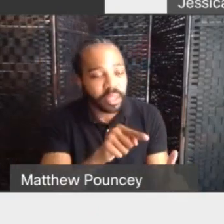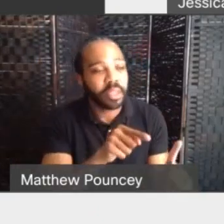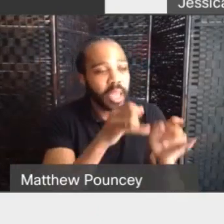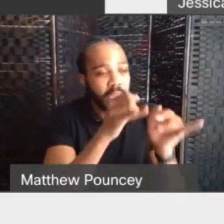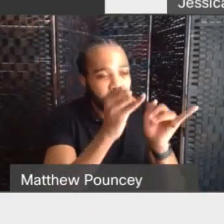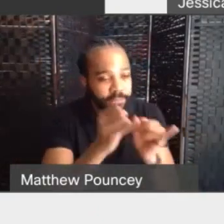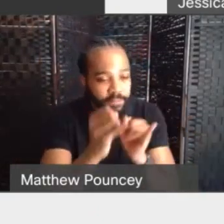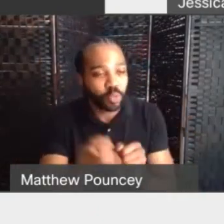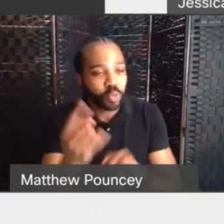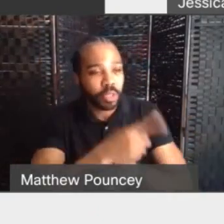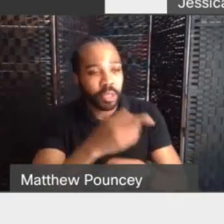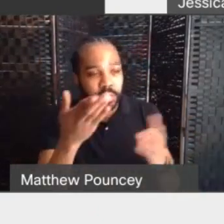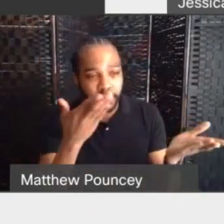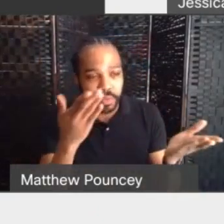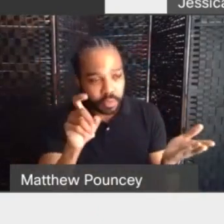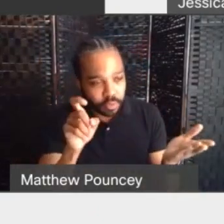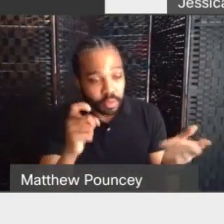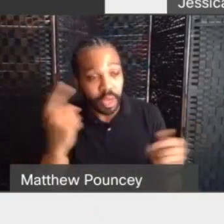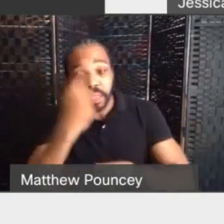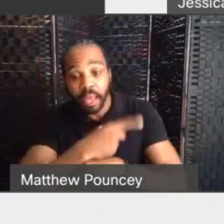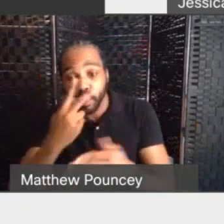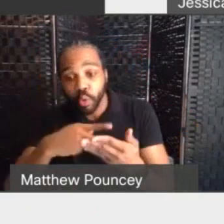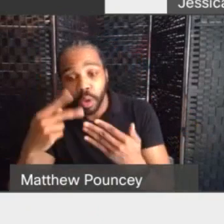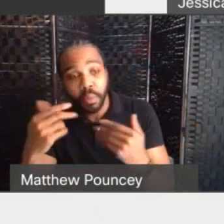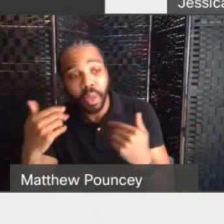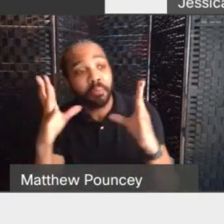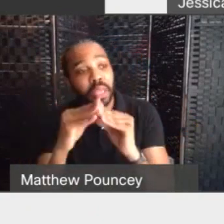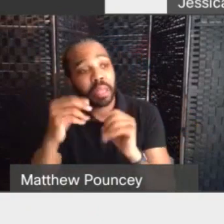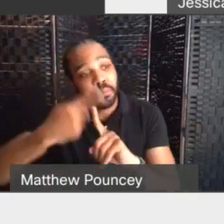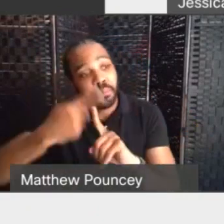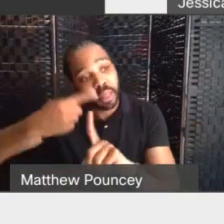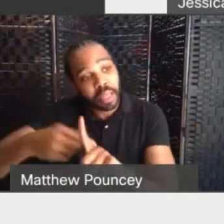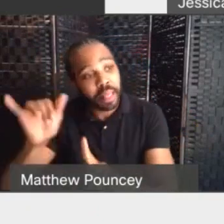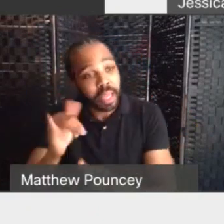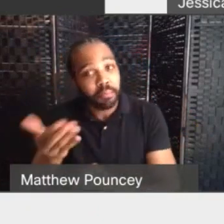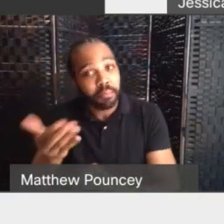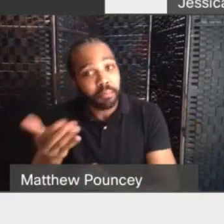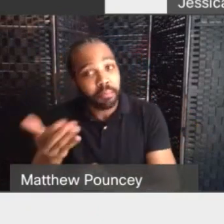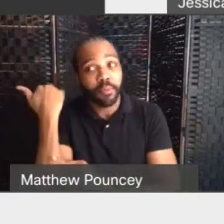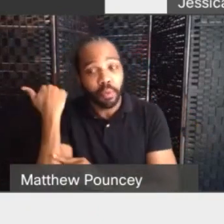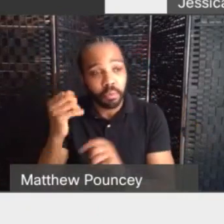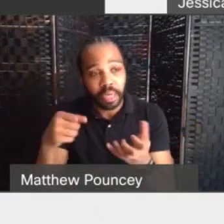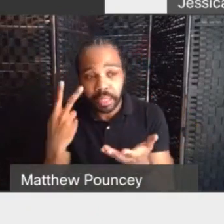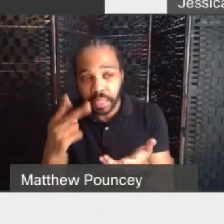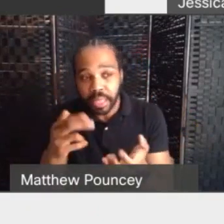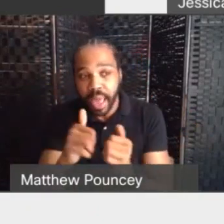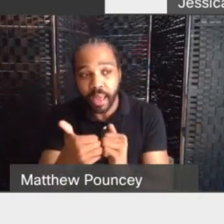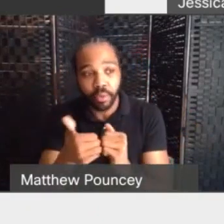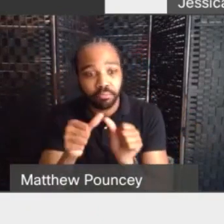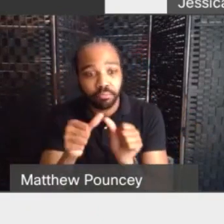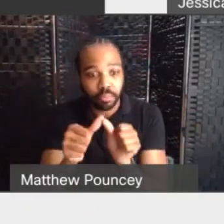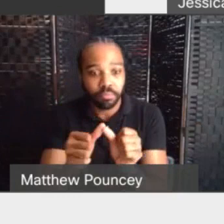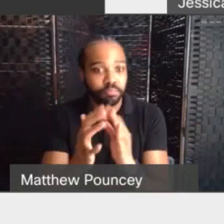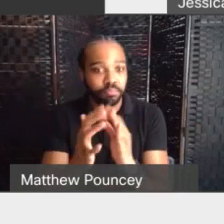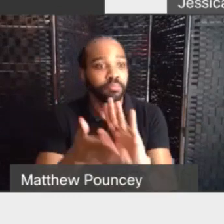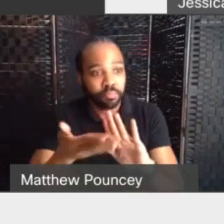day programs meeting monthly like we used to discuss how we will pivot or remain solvent? Is there